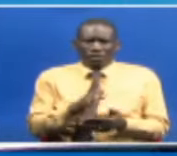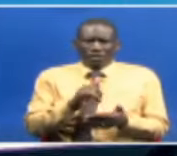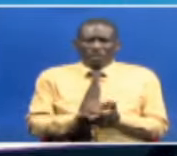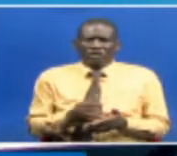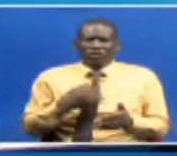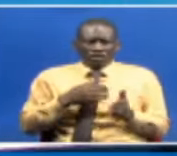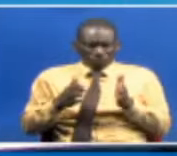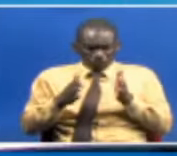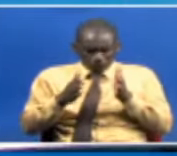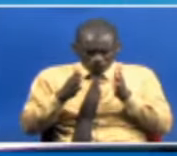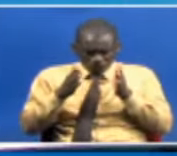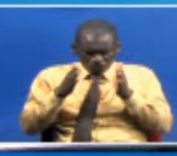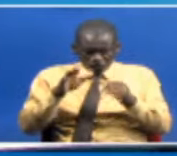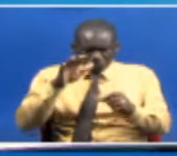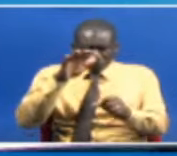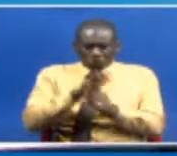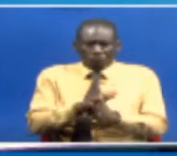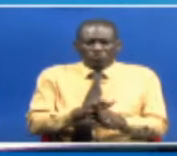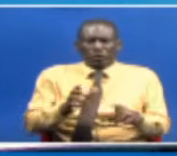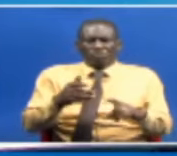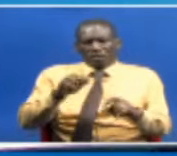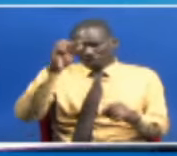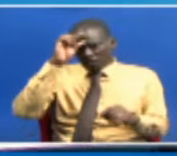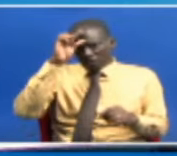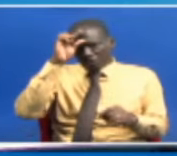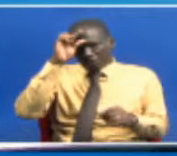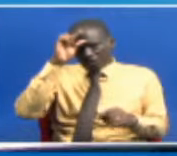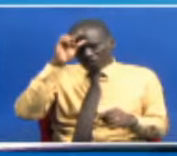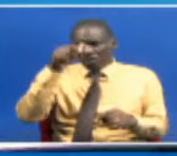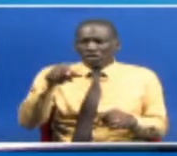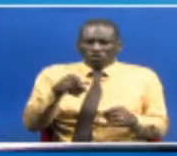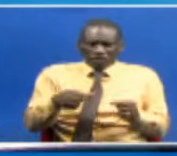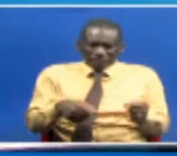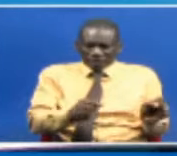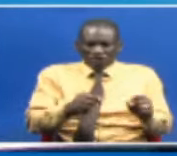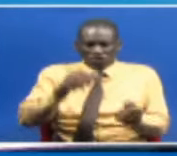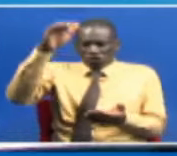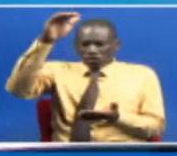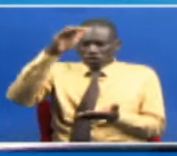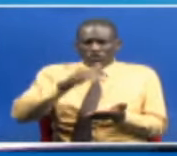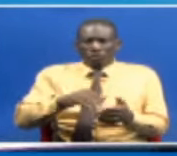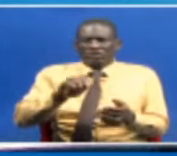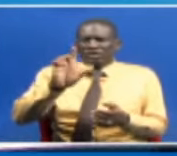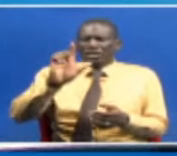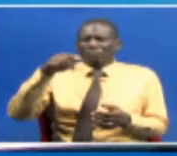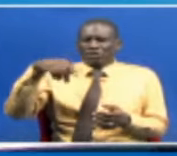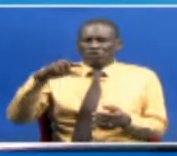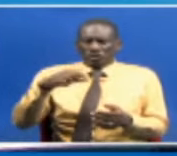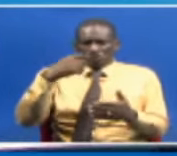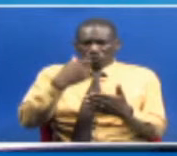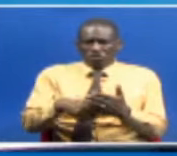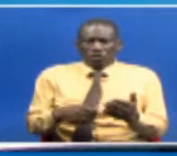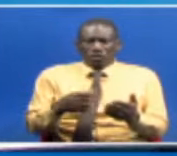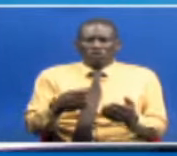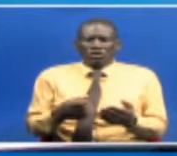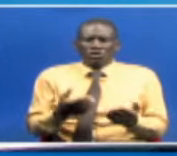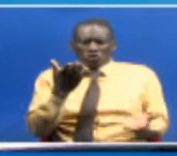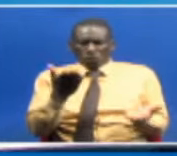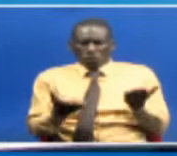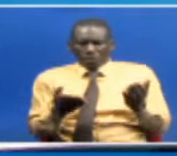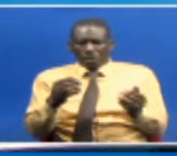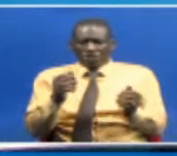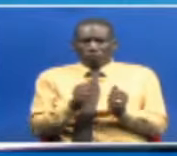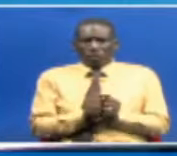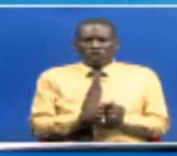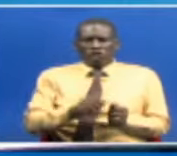commitment by government to on this strategy to bring down the LPG comparable to or